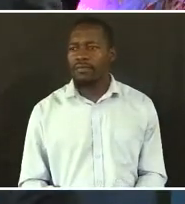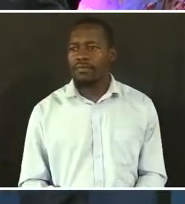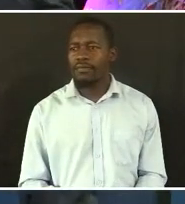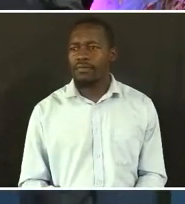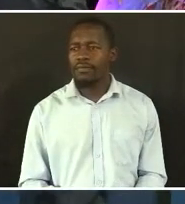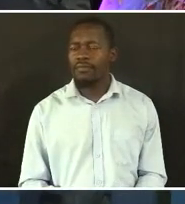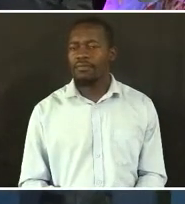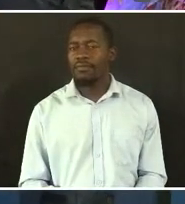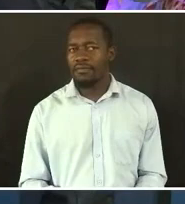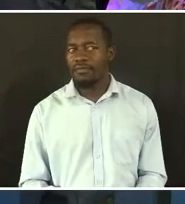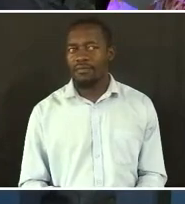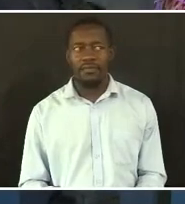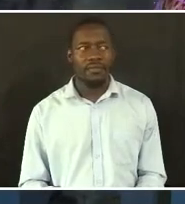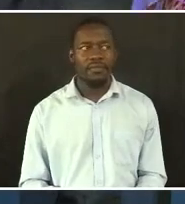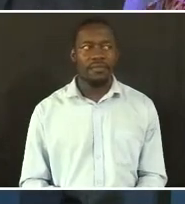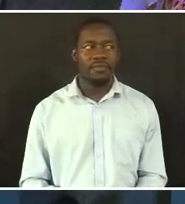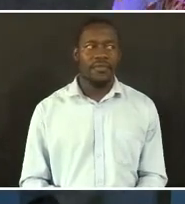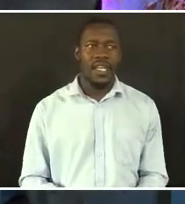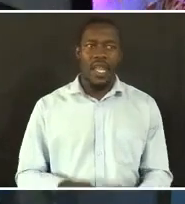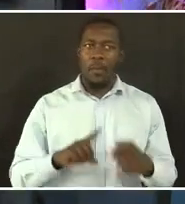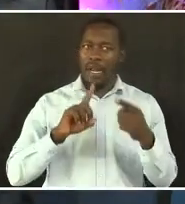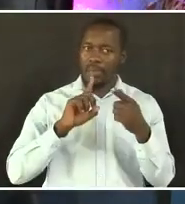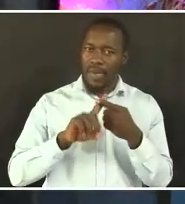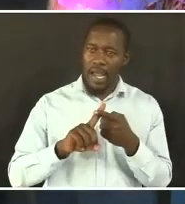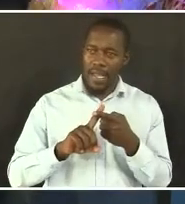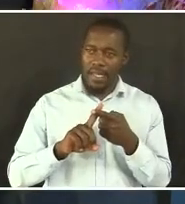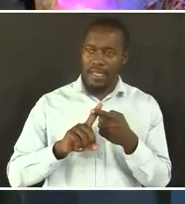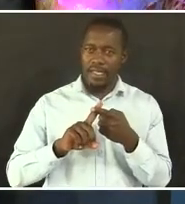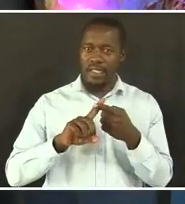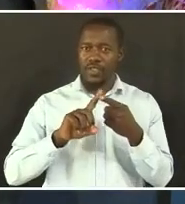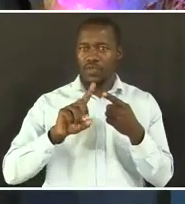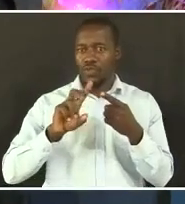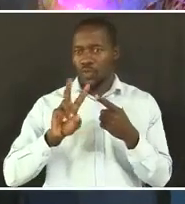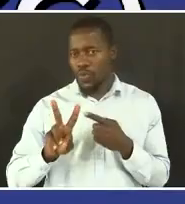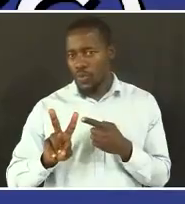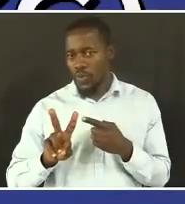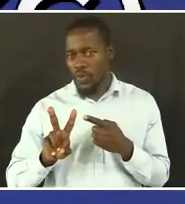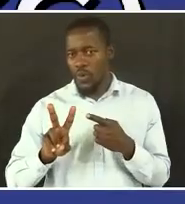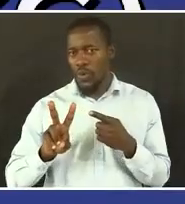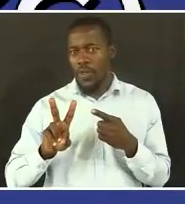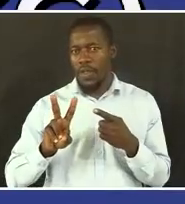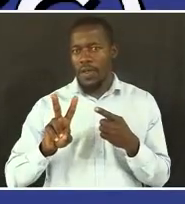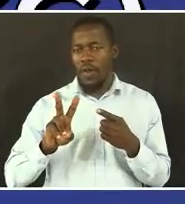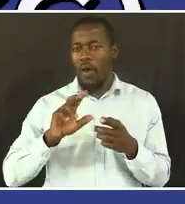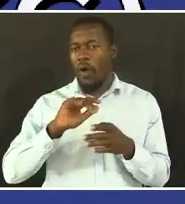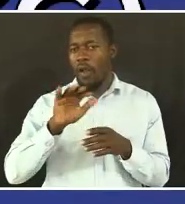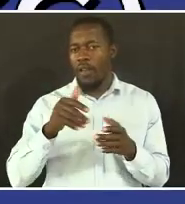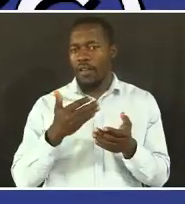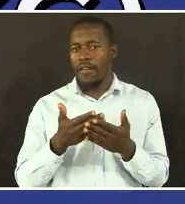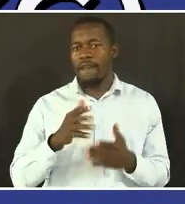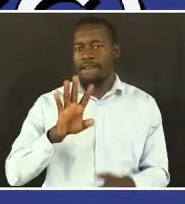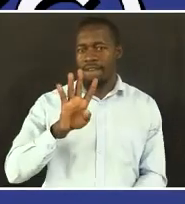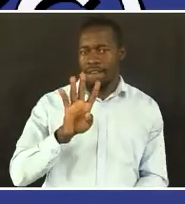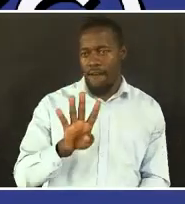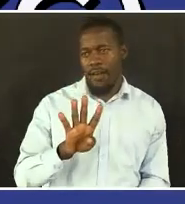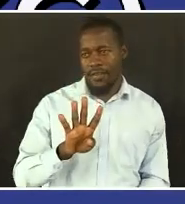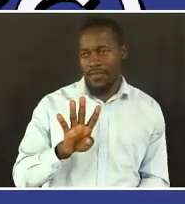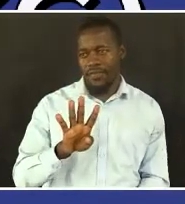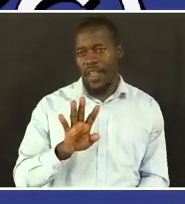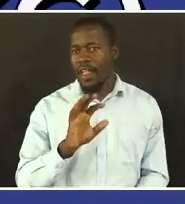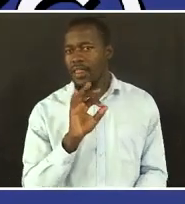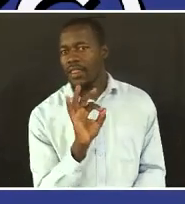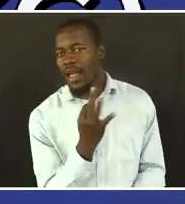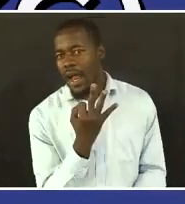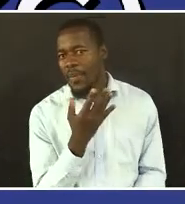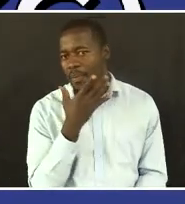Yes. He multiplied the 2 and came with an additional 2, isn't it? Now, the third man